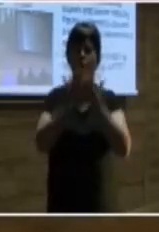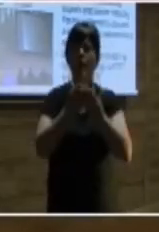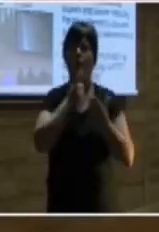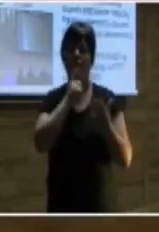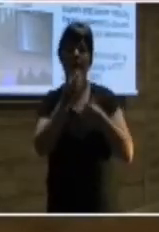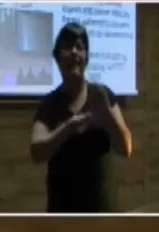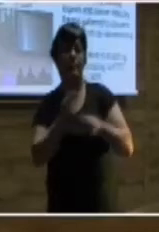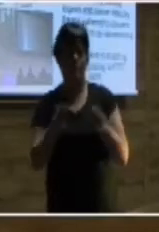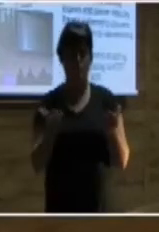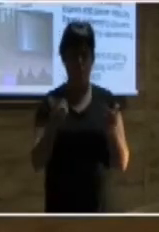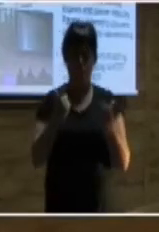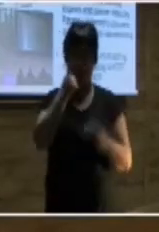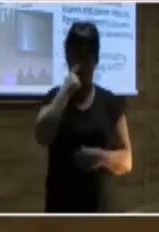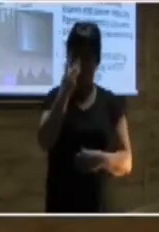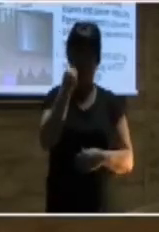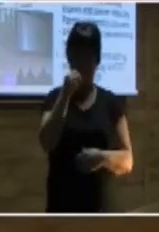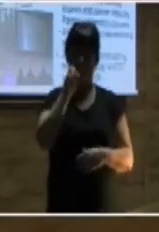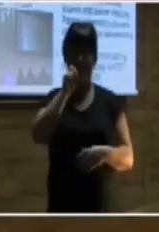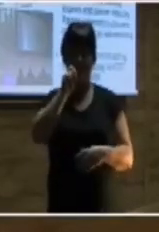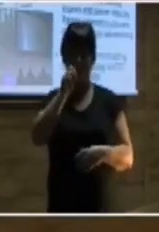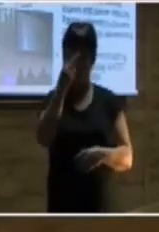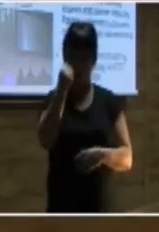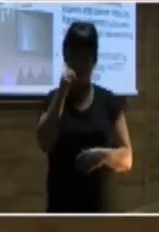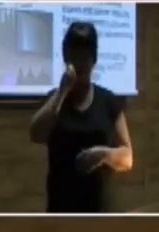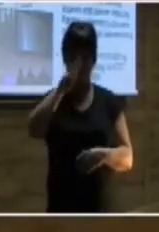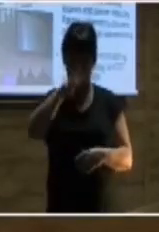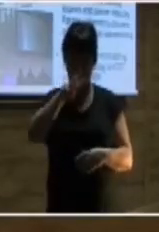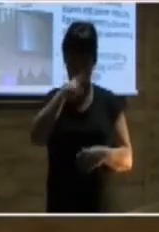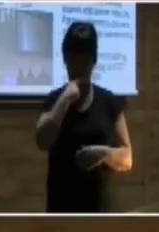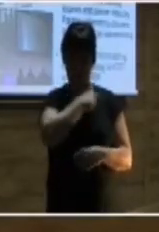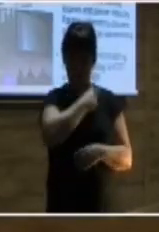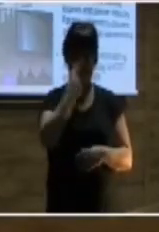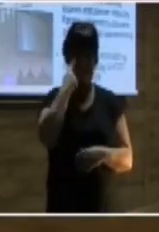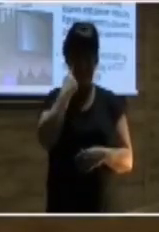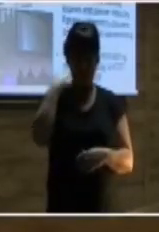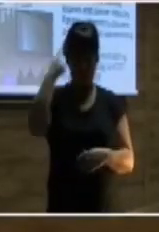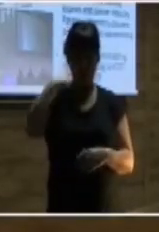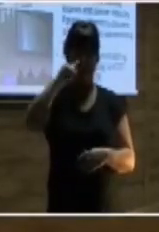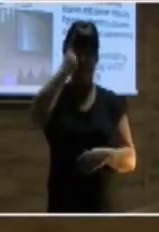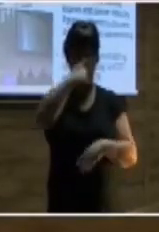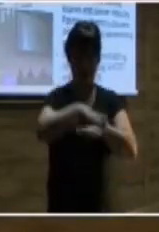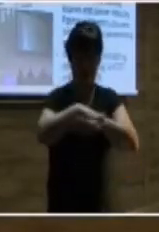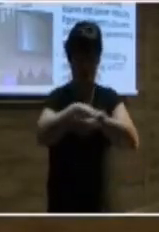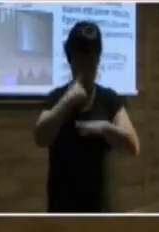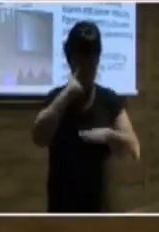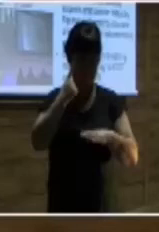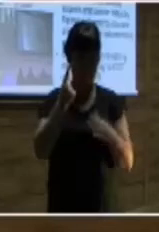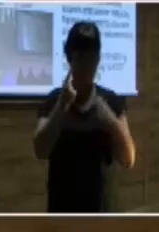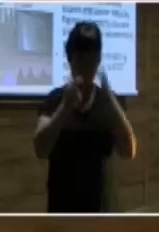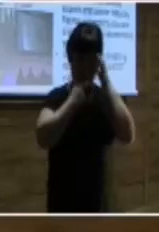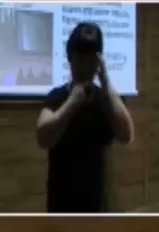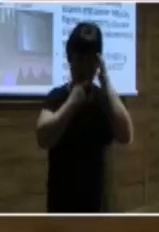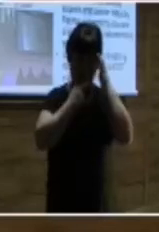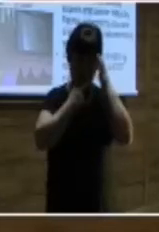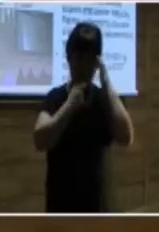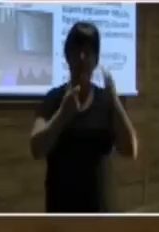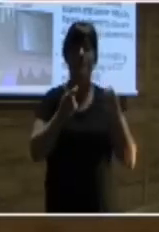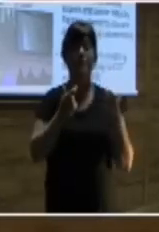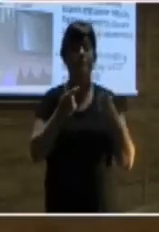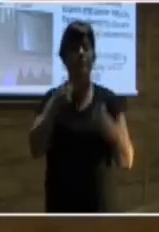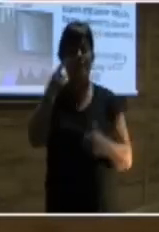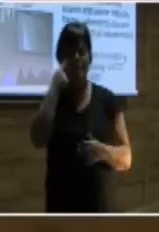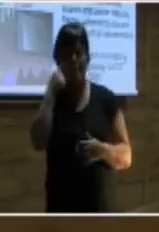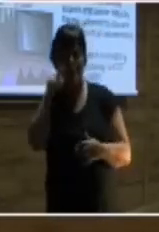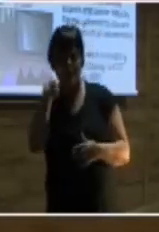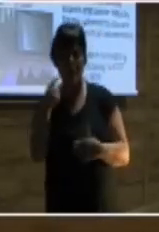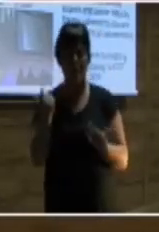Prime Minister leader in the UK, and was really taken on board dementia in the UK.